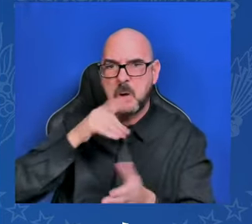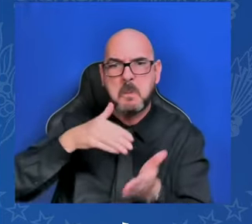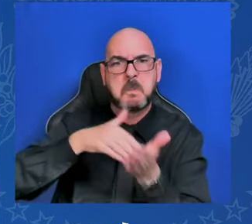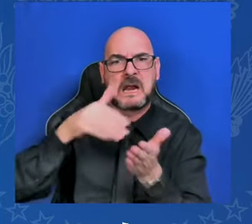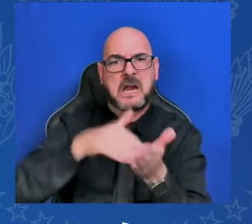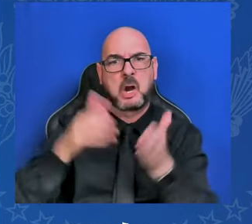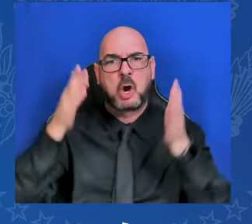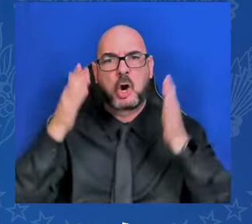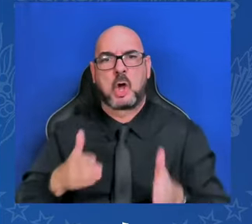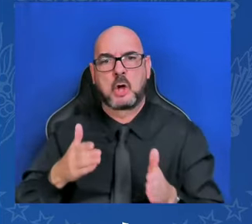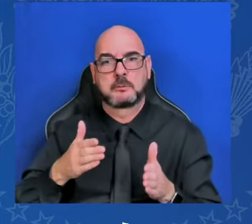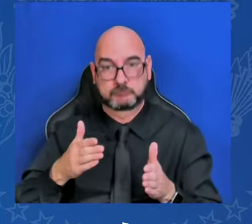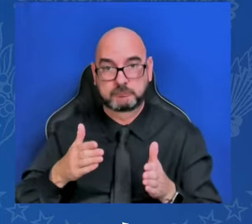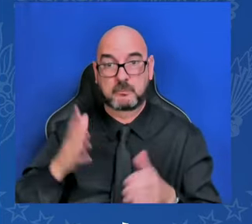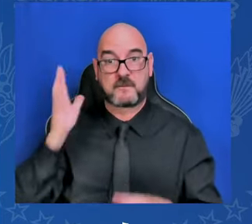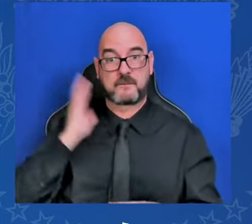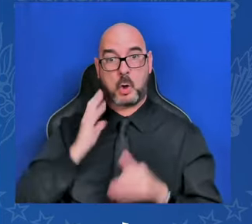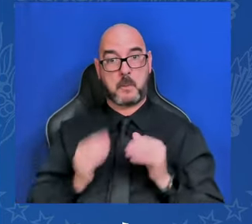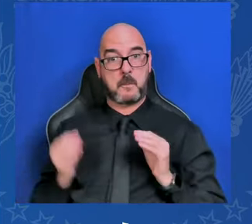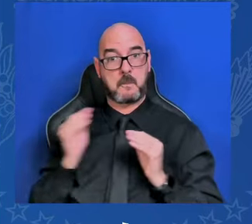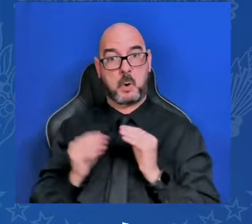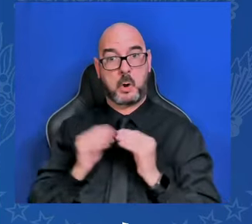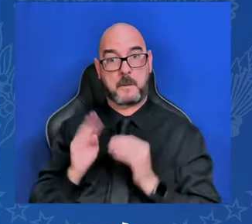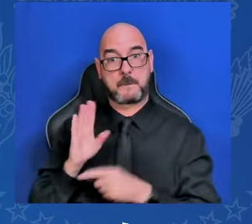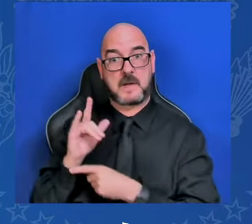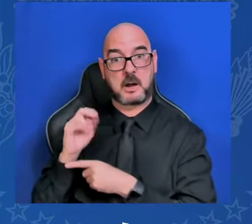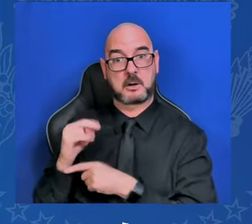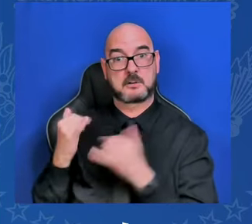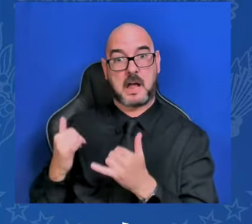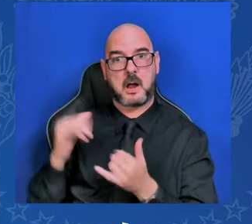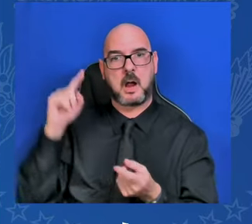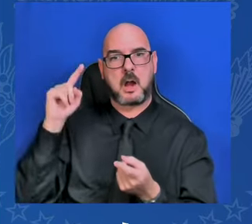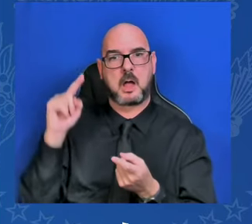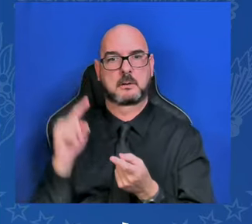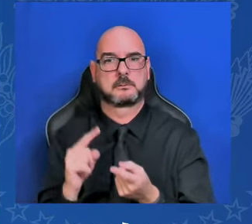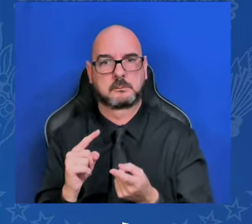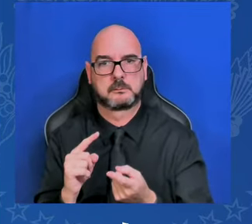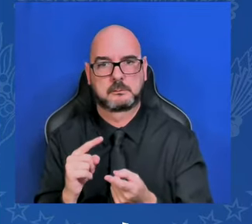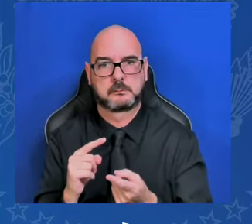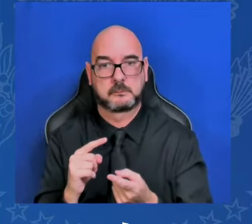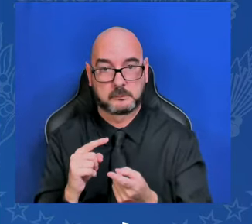the pandemic to 1,000 now. You know what the average tax they pay is in federal tax?